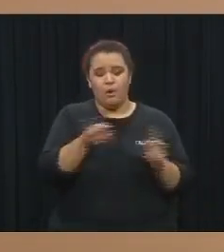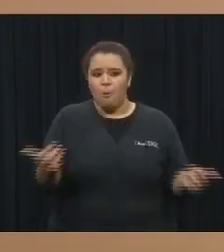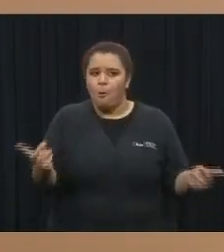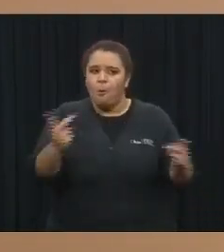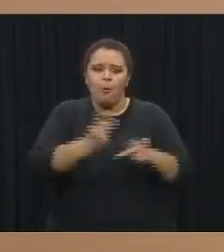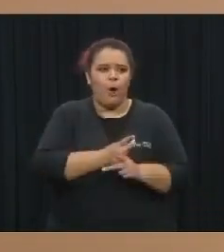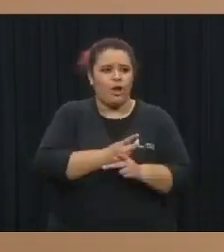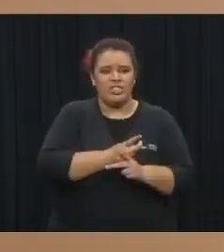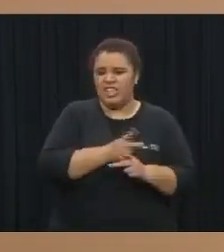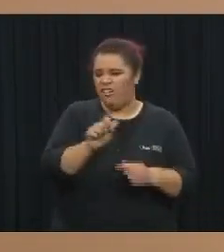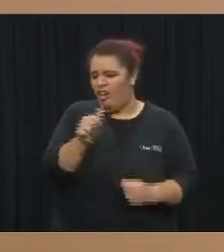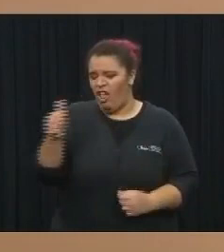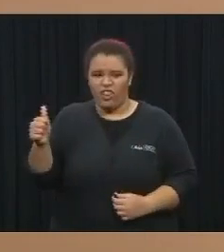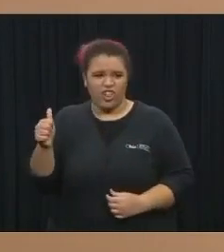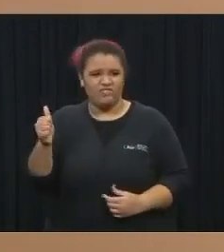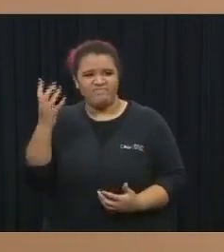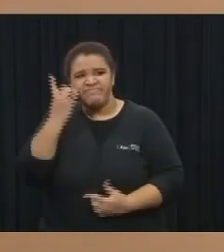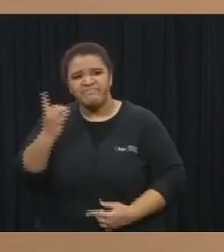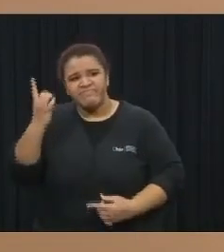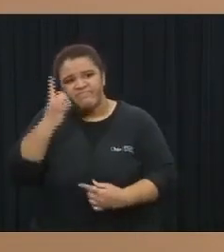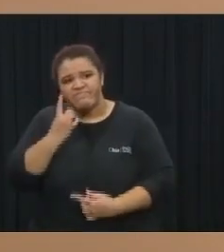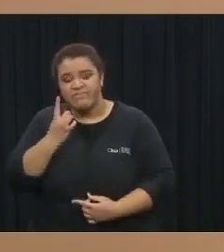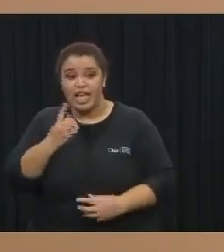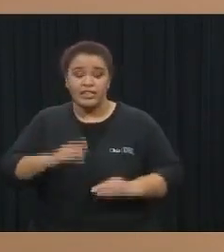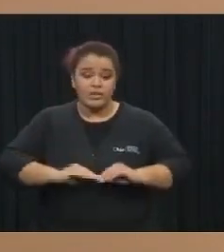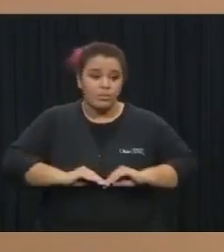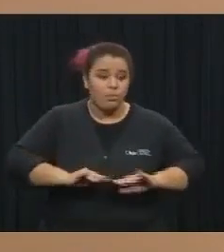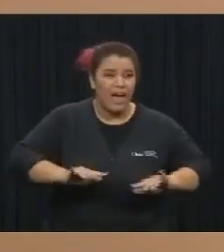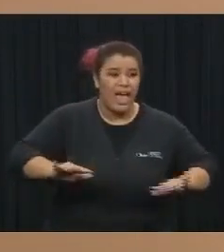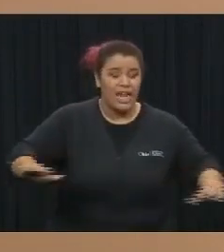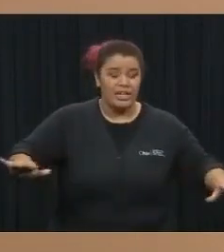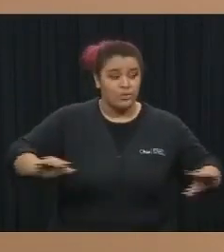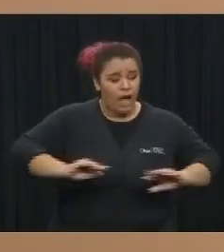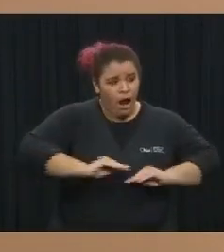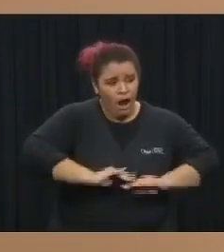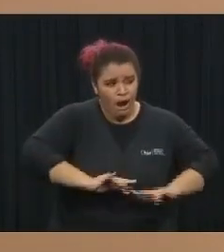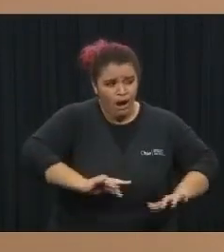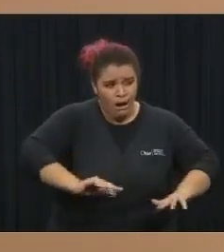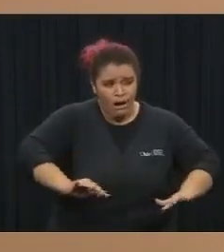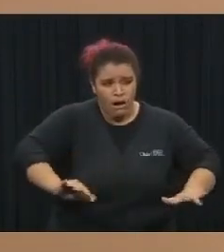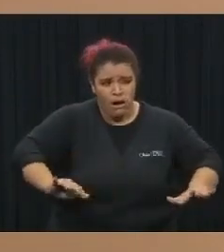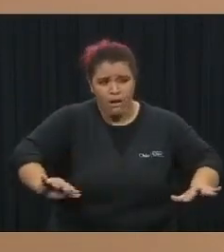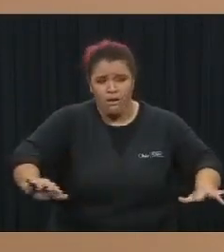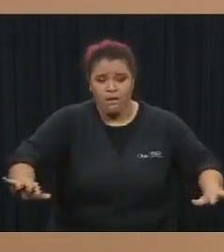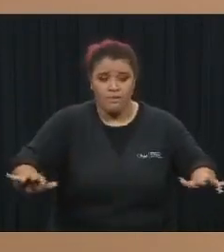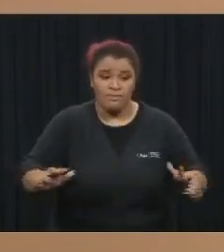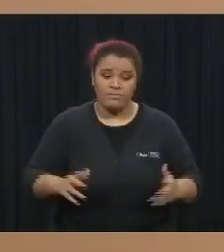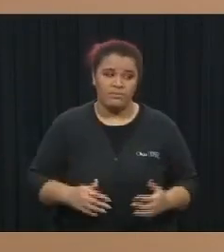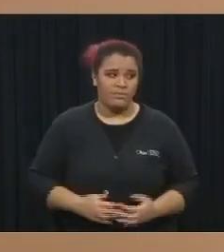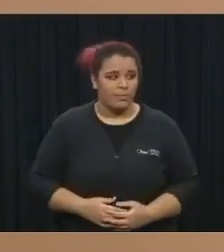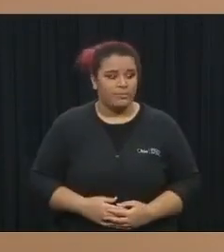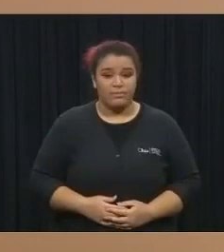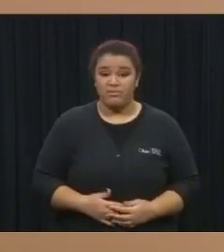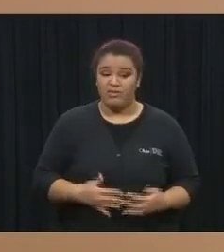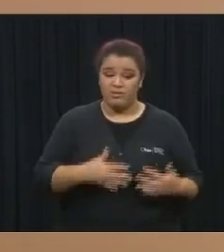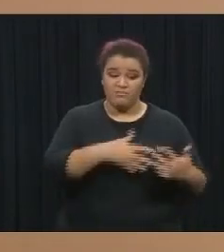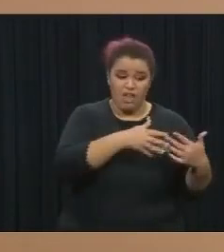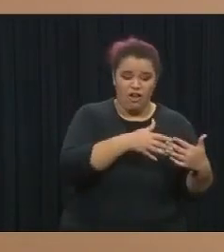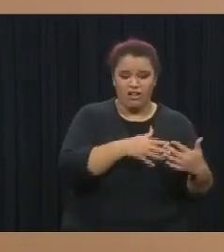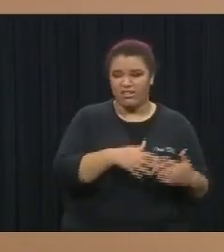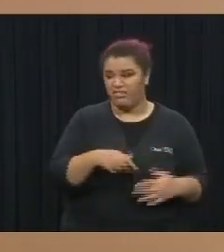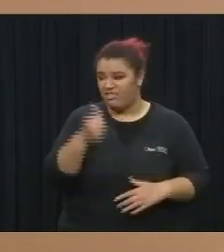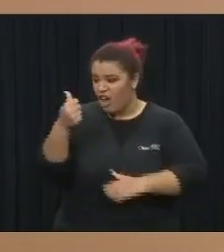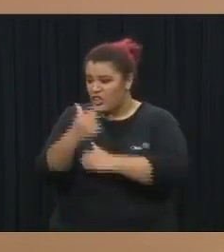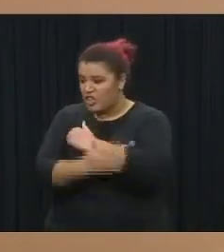much more extensive. So we're going to have even some unique things compared to any other country that has gone through